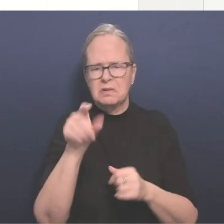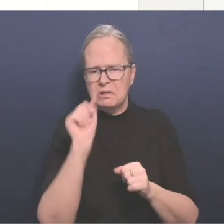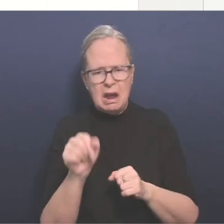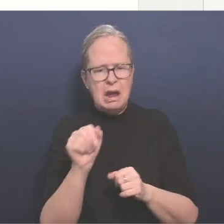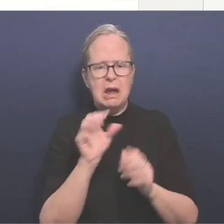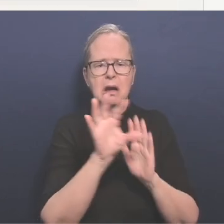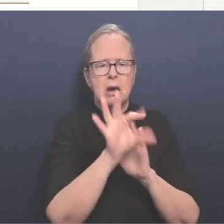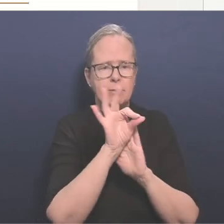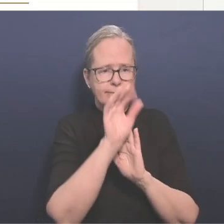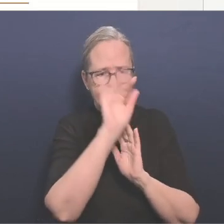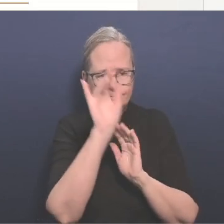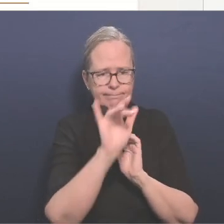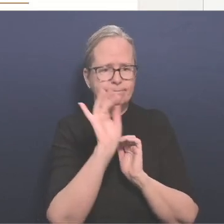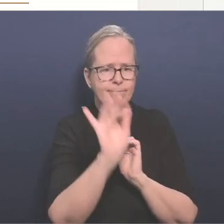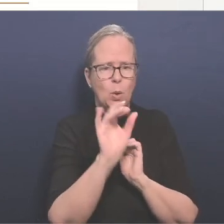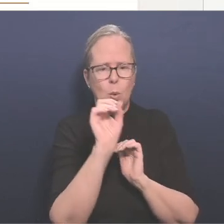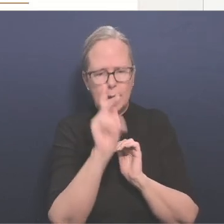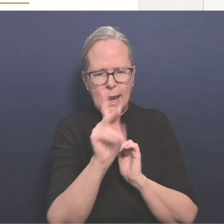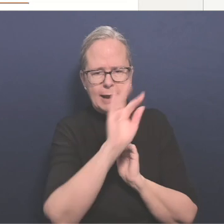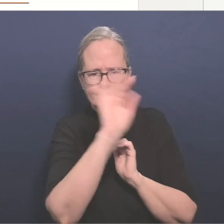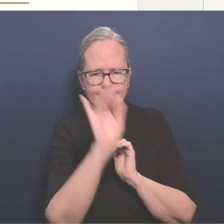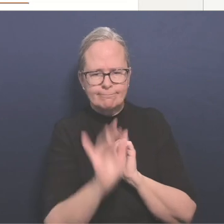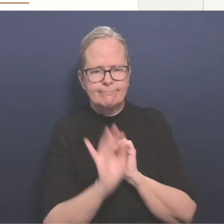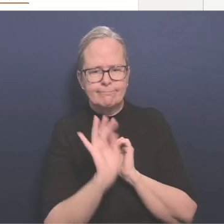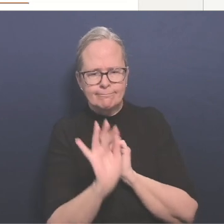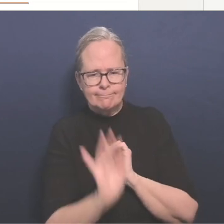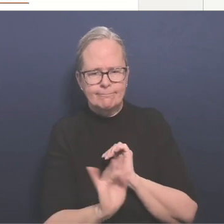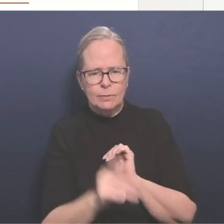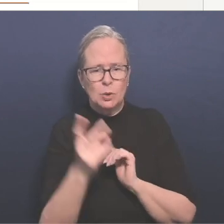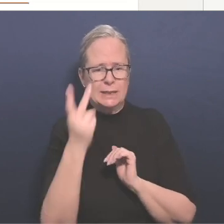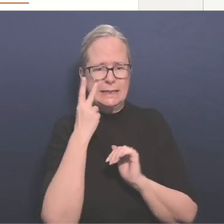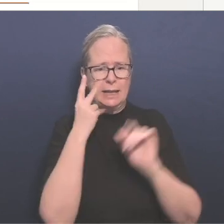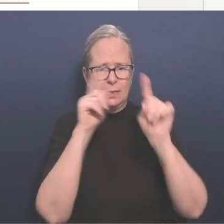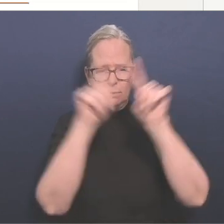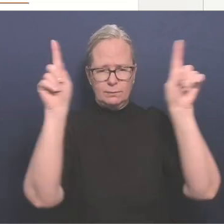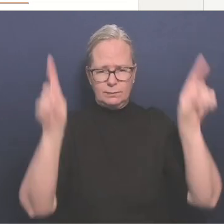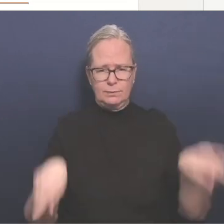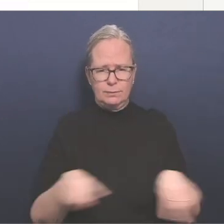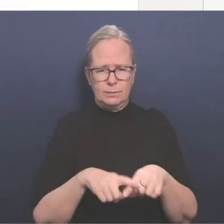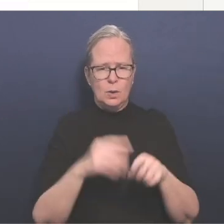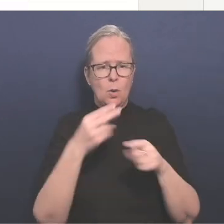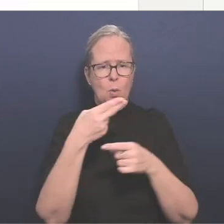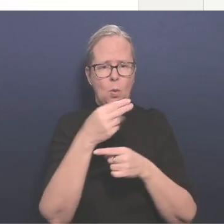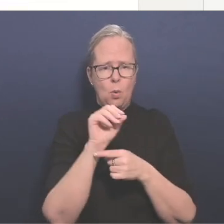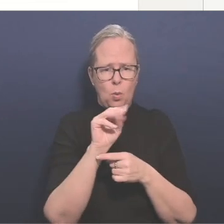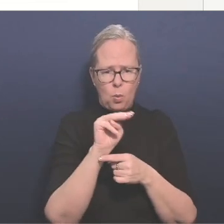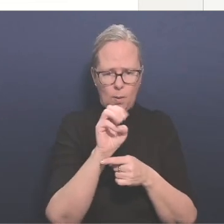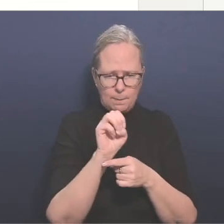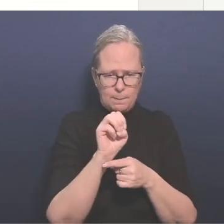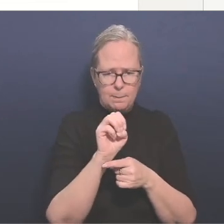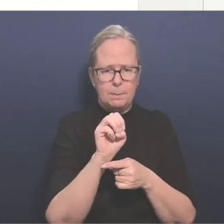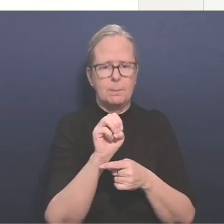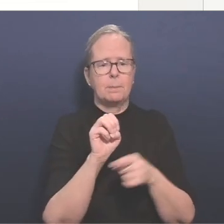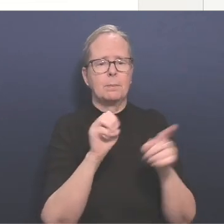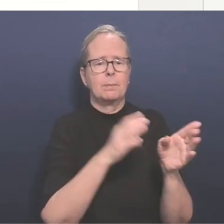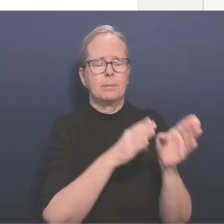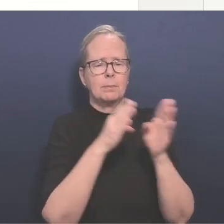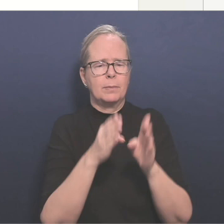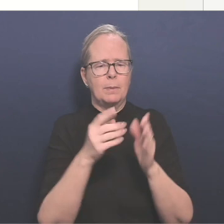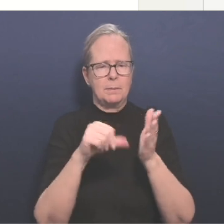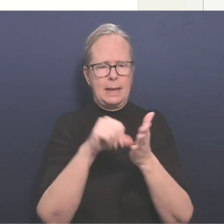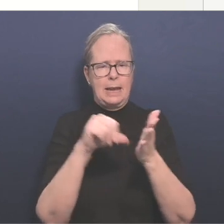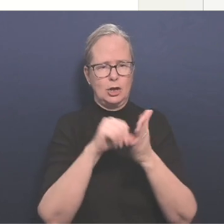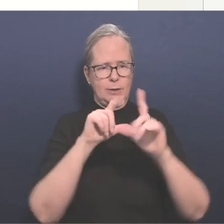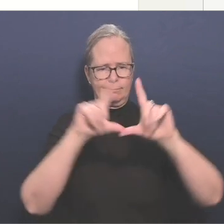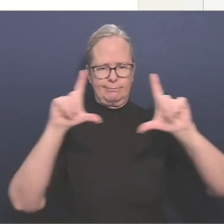there are different starting points. On the front page, on the home page, if your client is not so sure